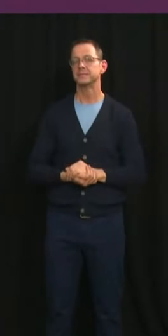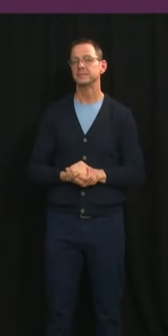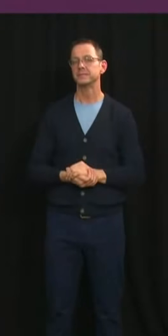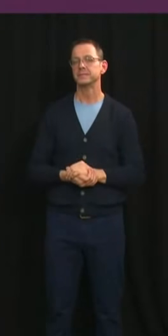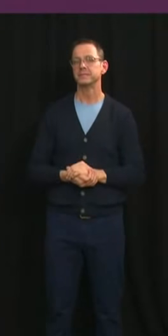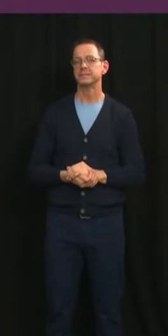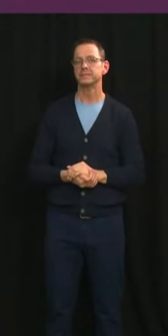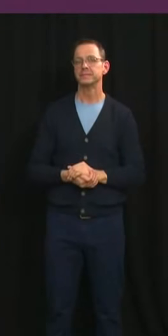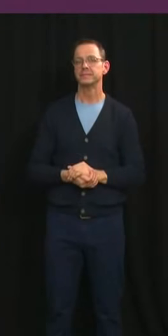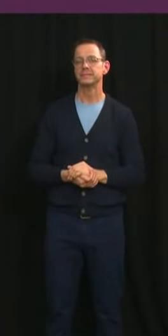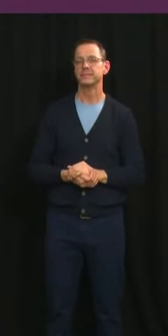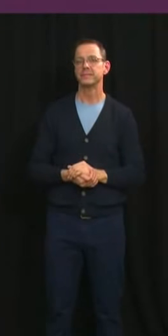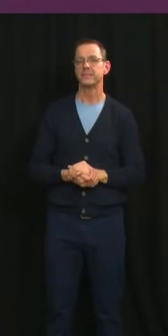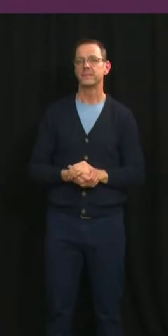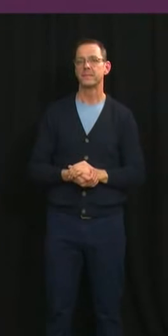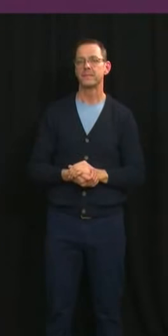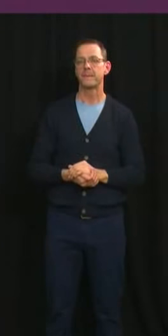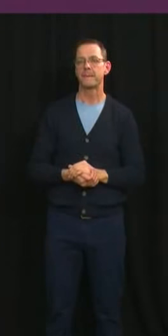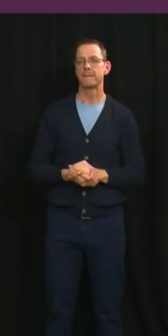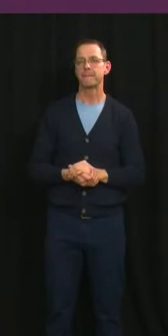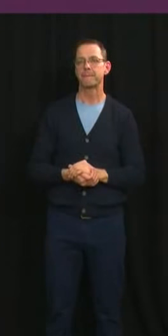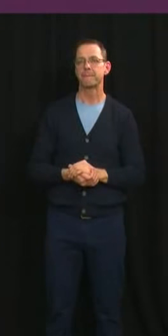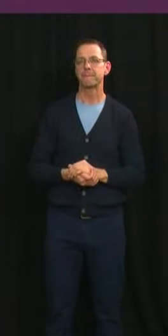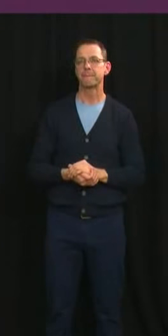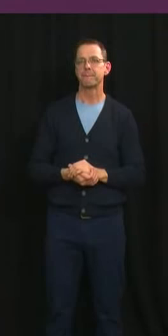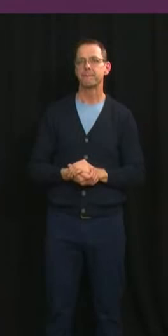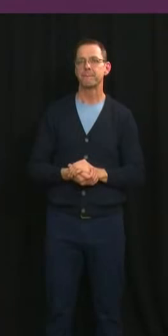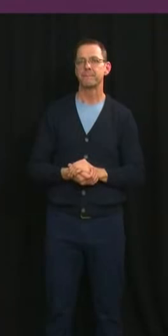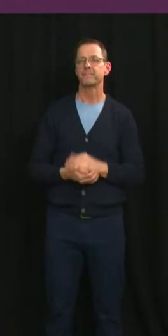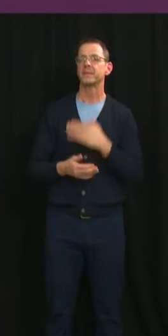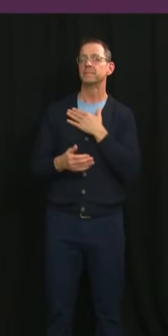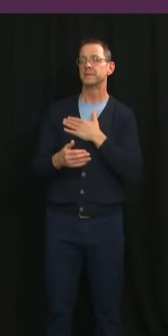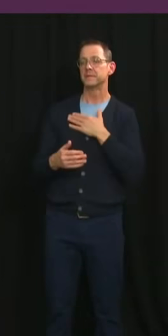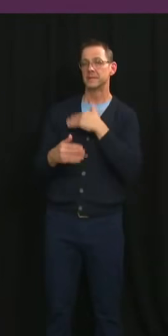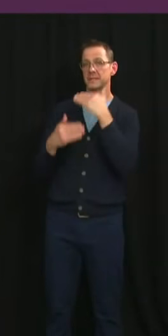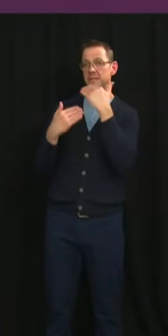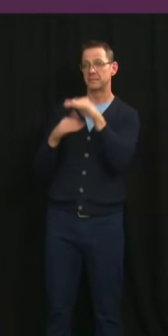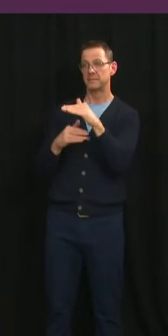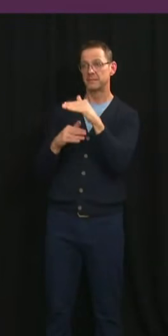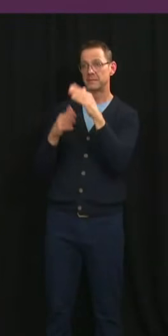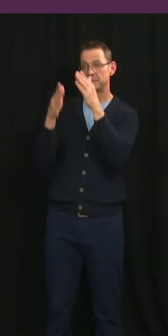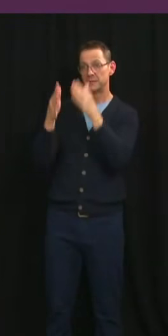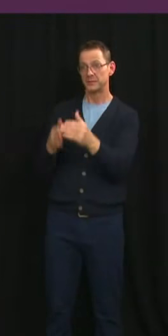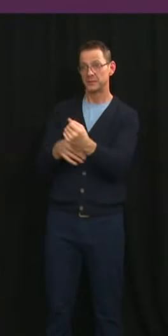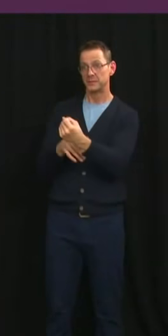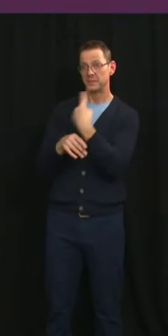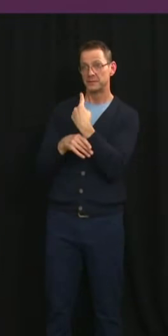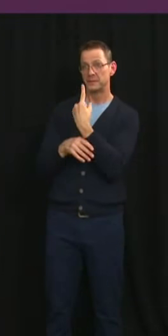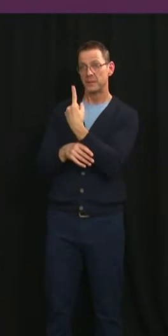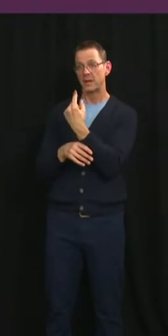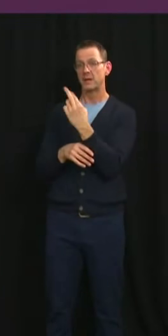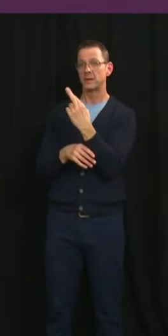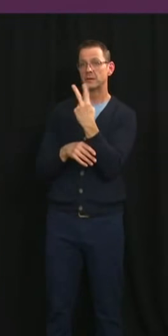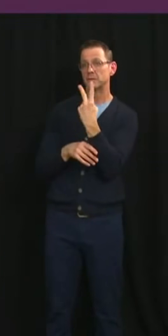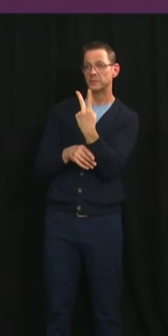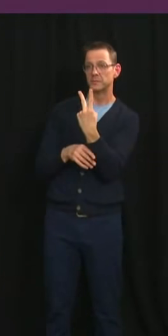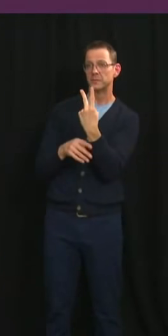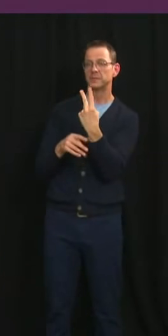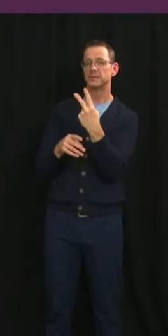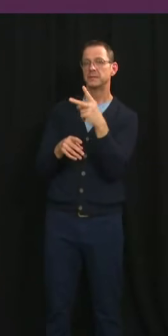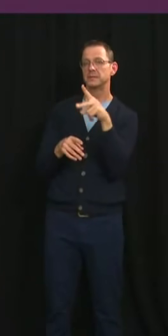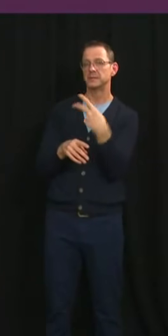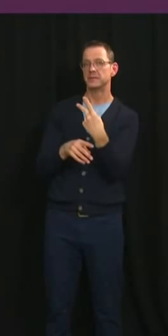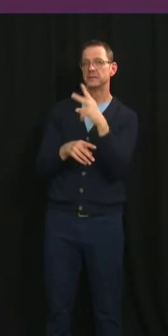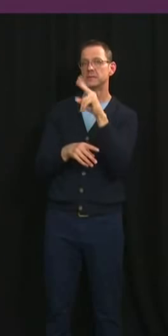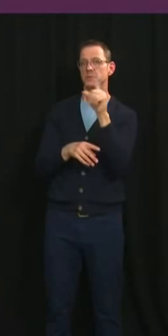to folks on the line to please limit yourself to either 2 questions off the top or 1 question and 1 follow-up. And with that, operator, can we please put